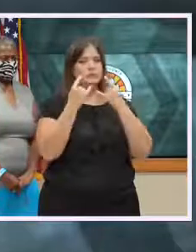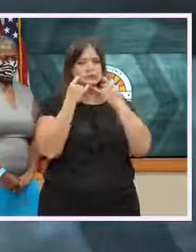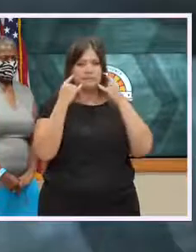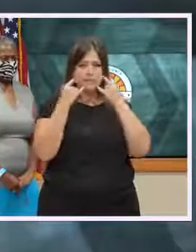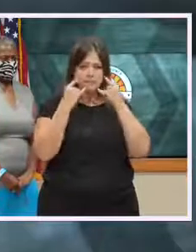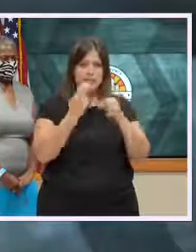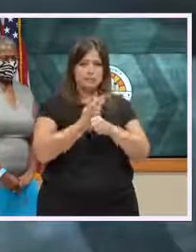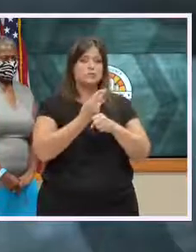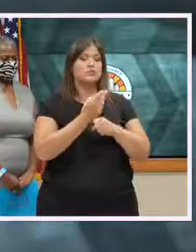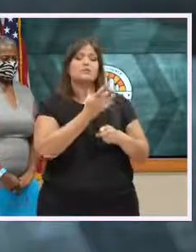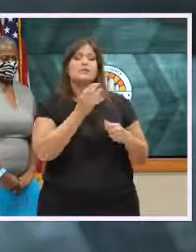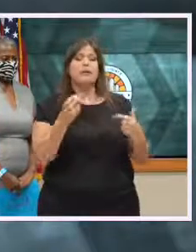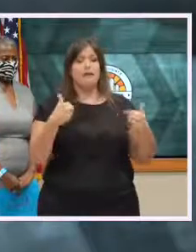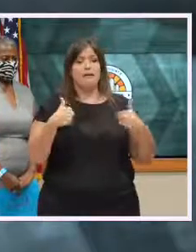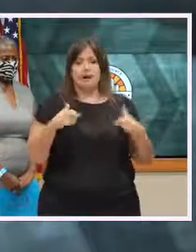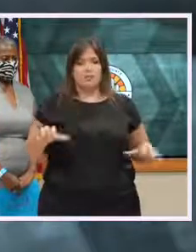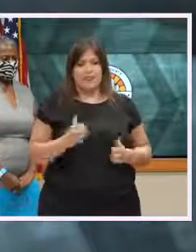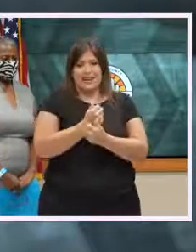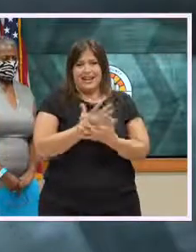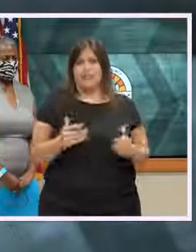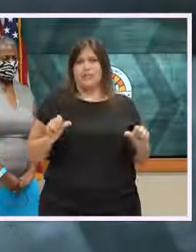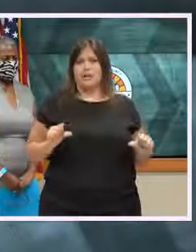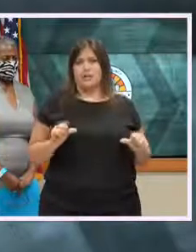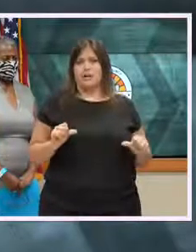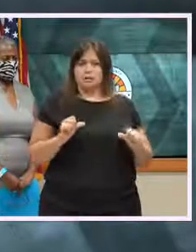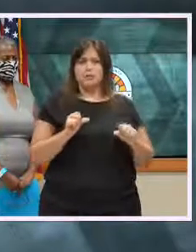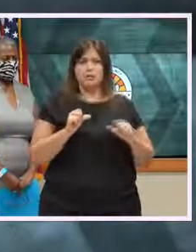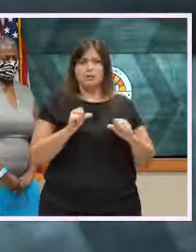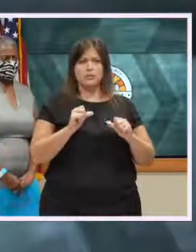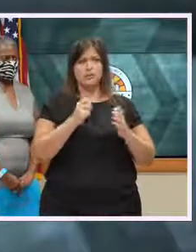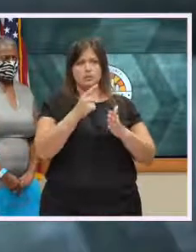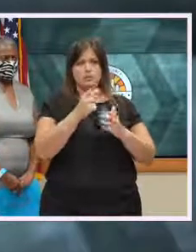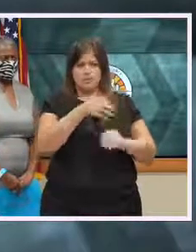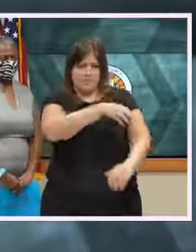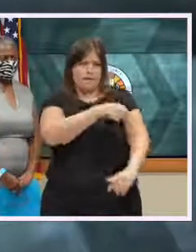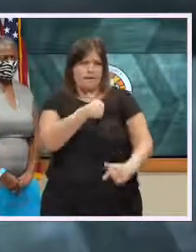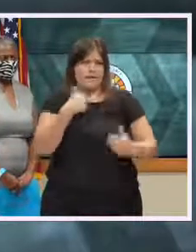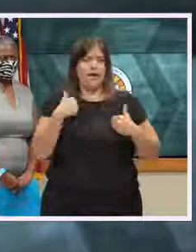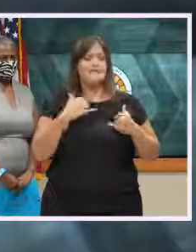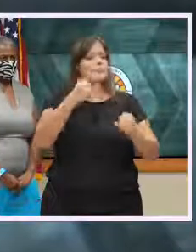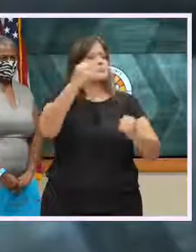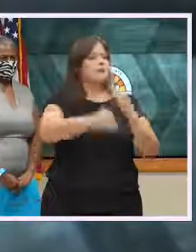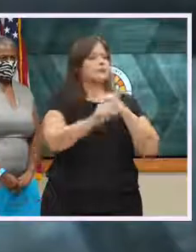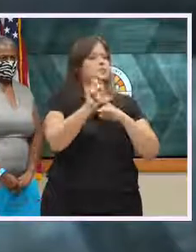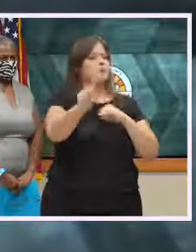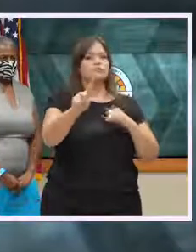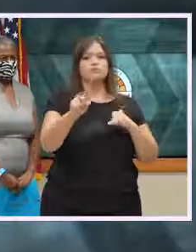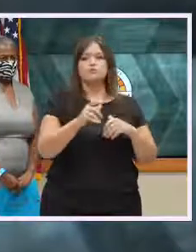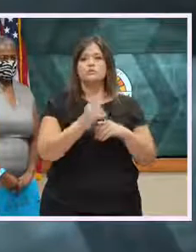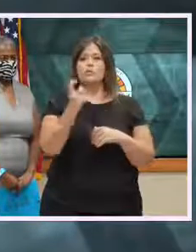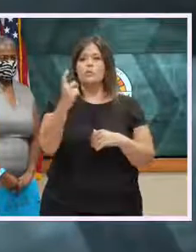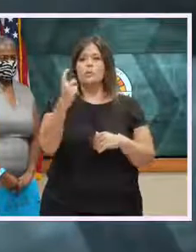everything I can within the jurisdiction that I have right now. Last question from